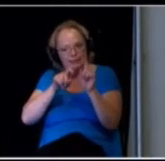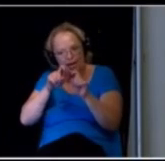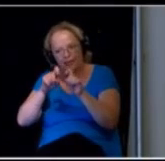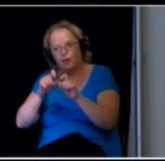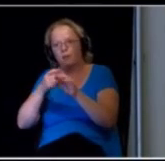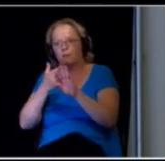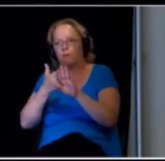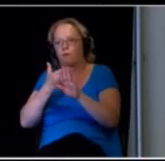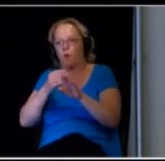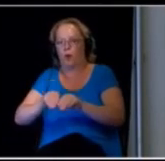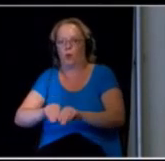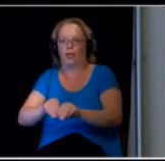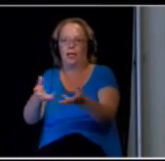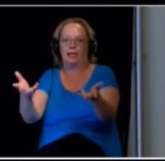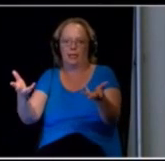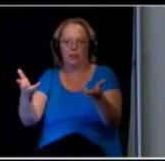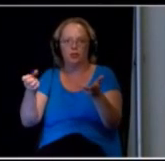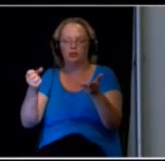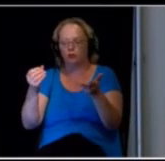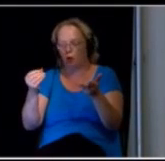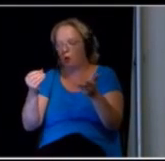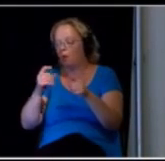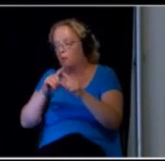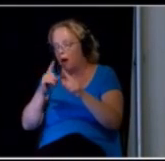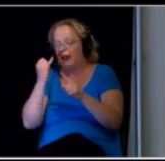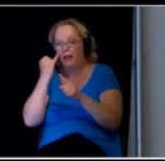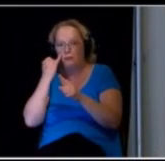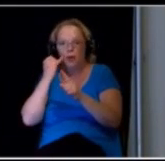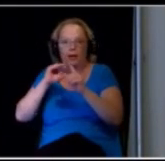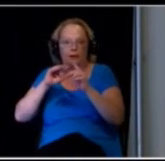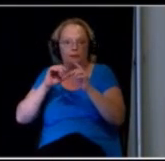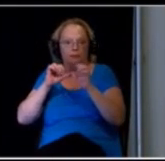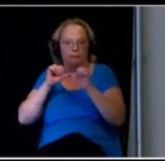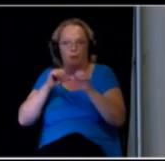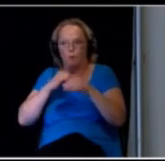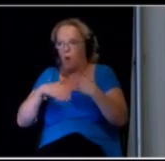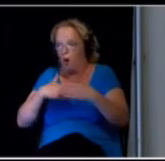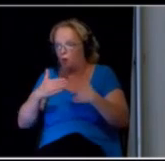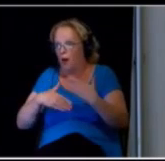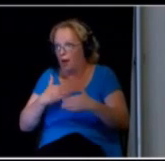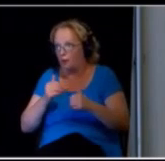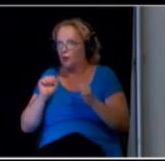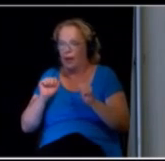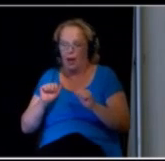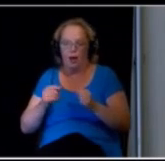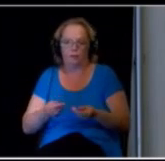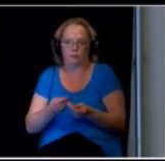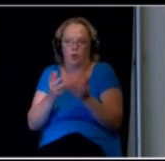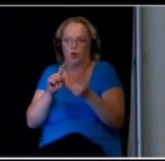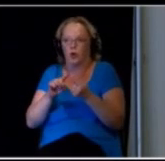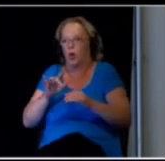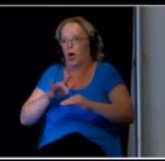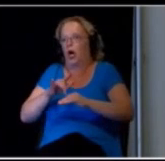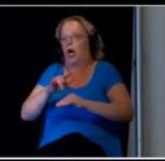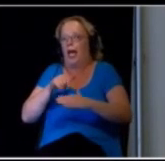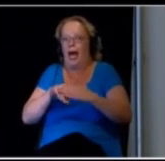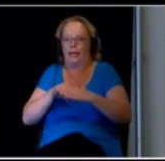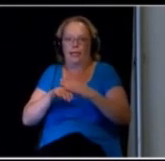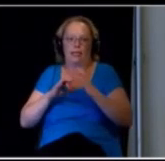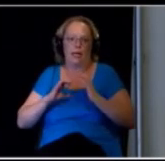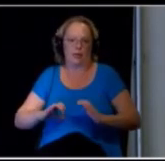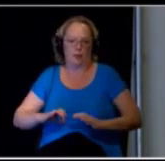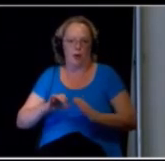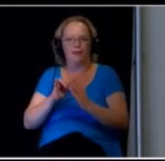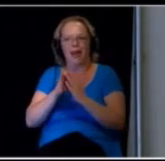software. But if we keep making progress, I think we may be able to get it out to early access customers, which is sort of our public